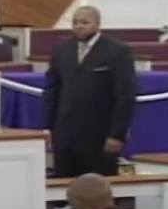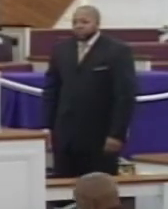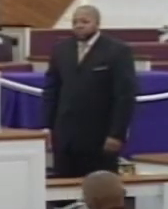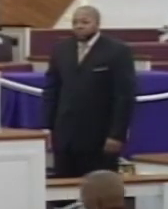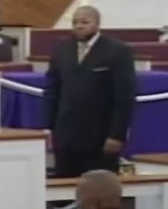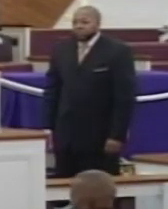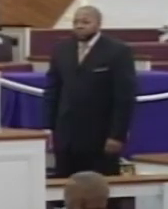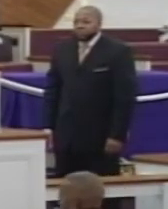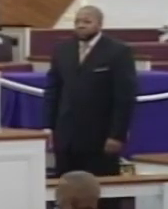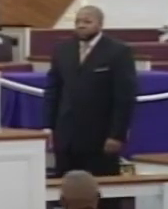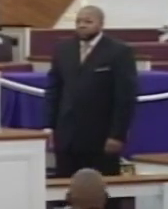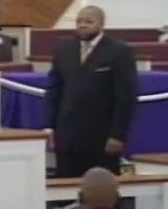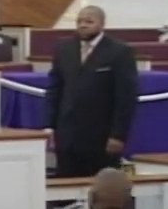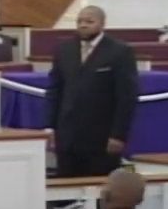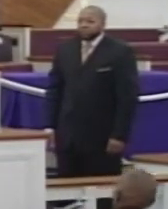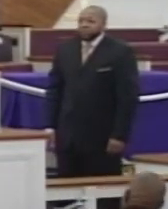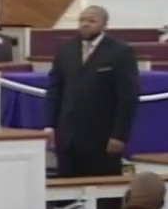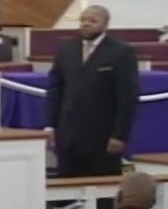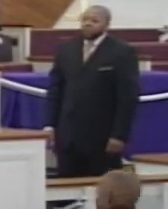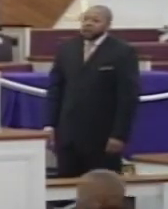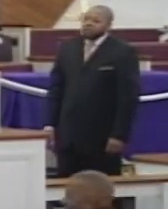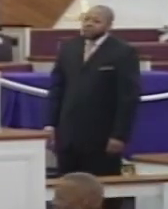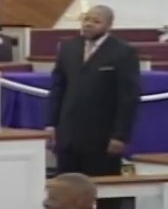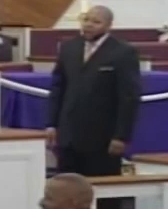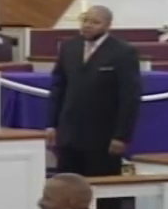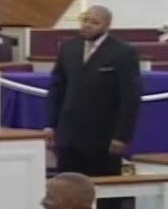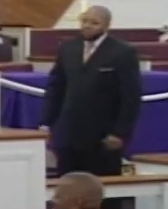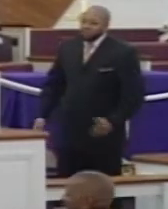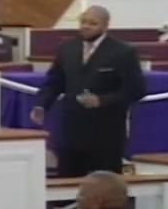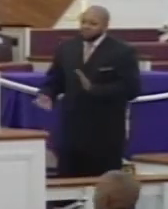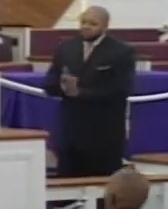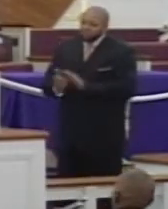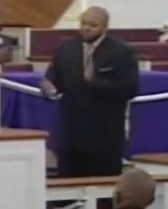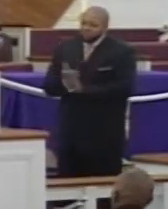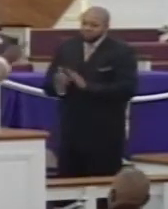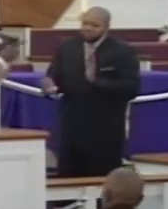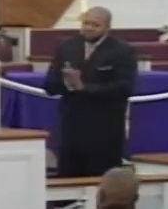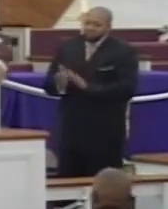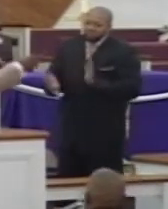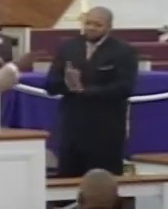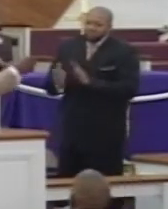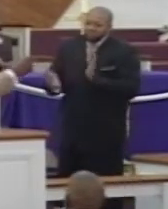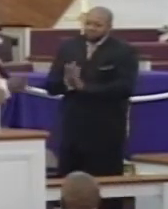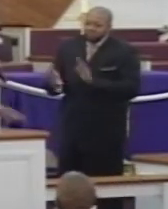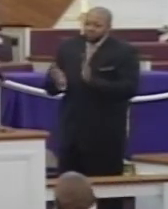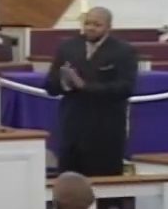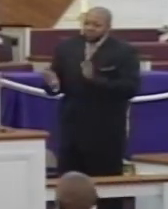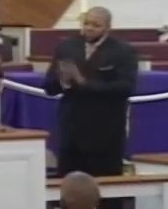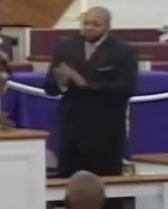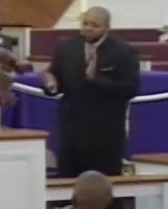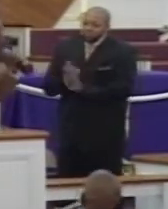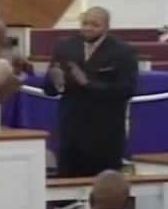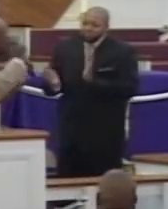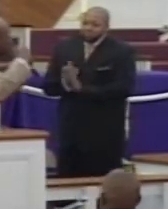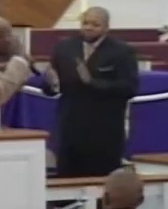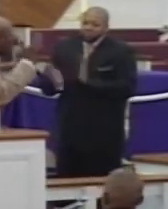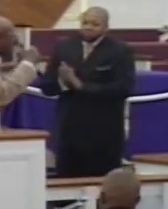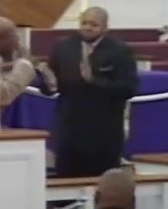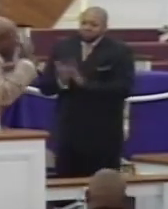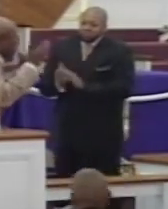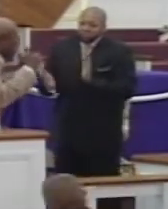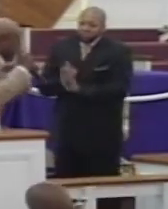slingshot. You got a slingshot. Tell somebody you got something. And this